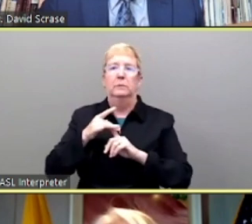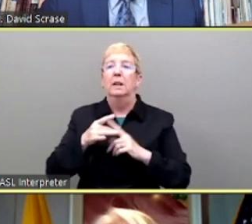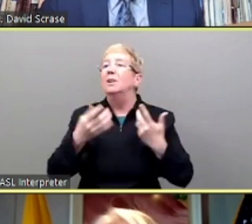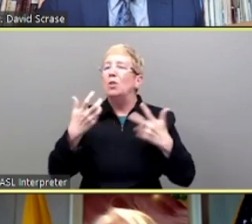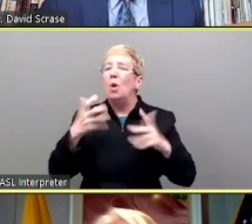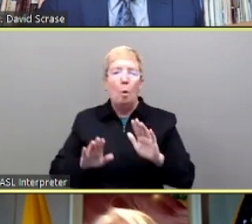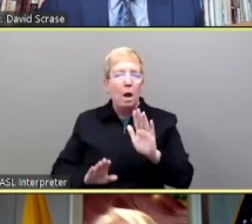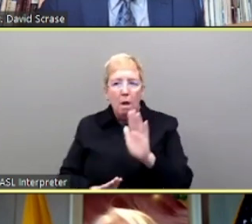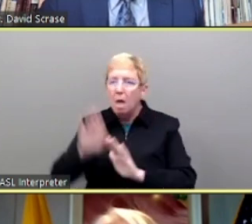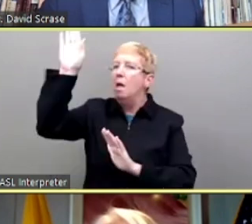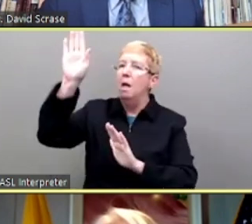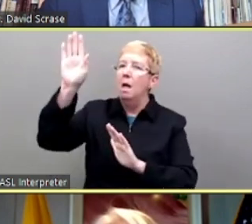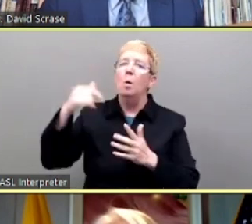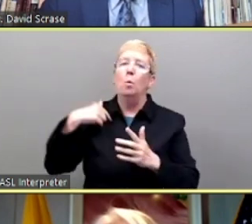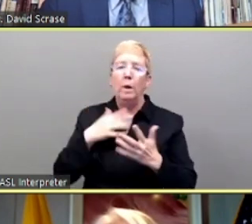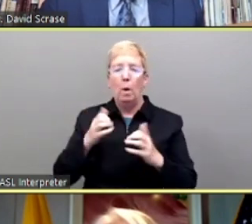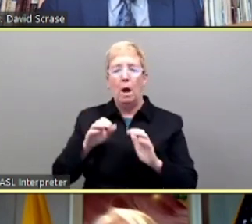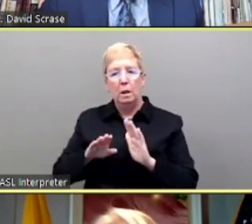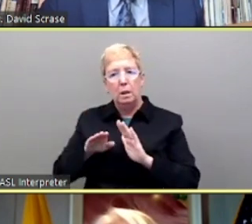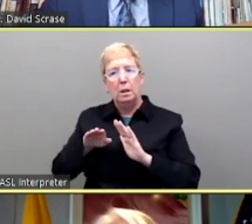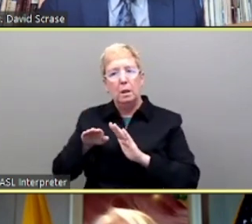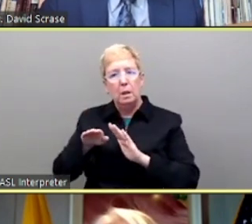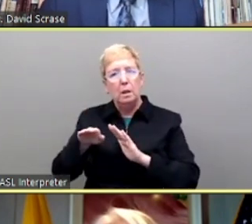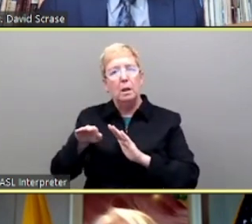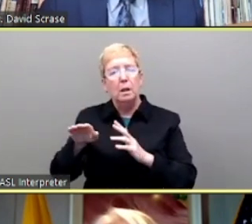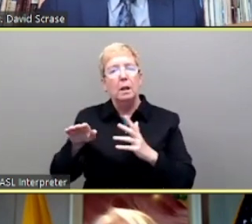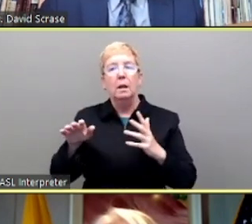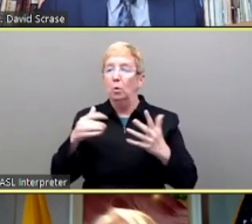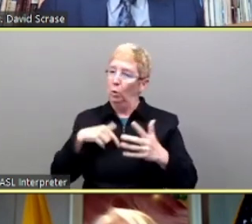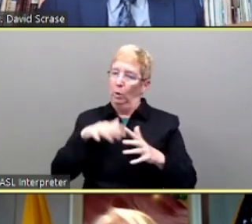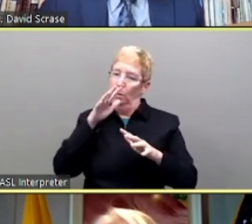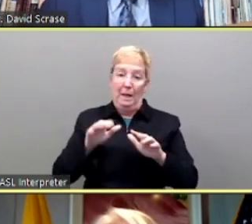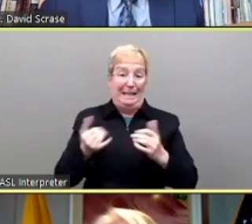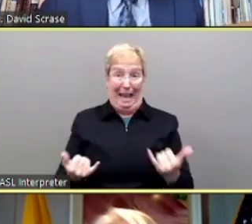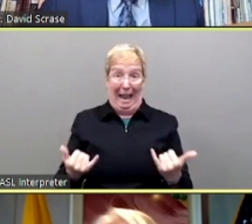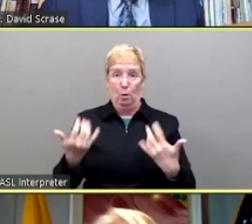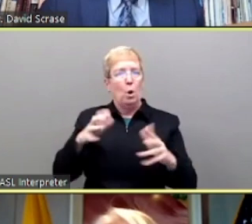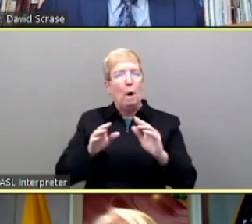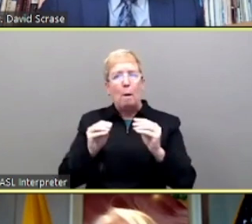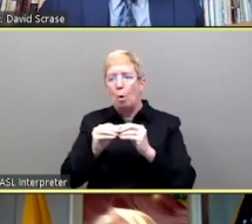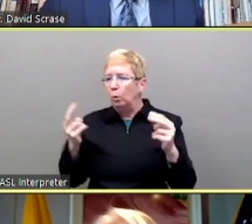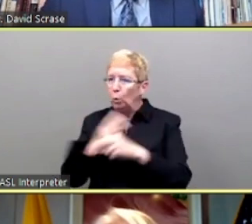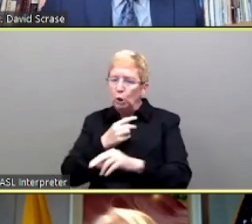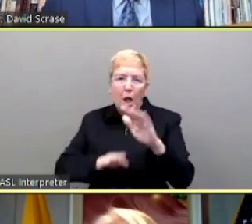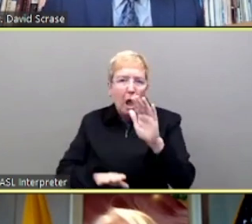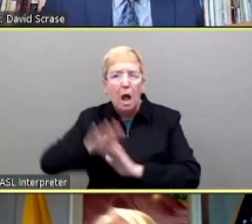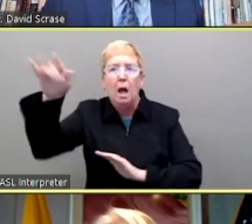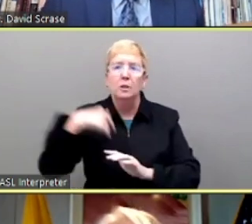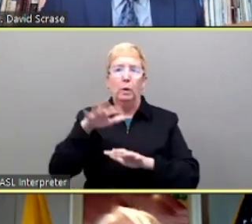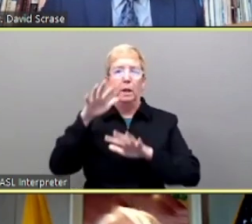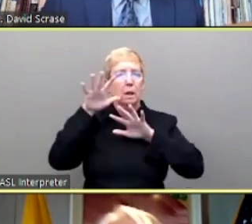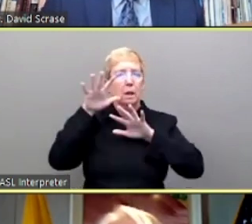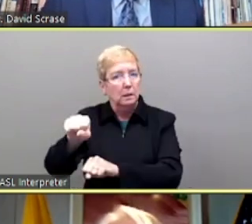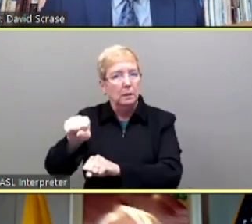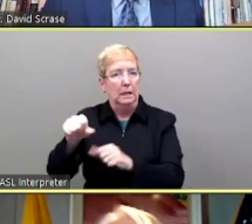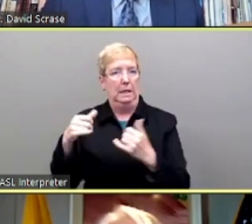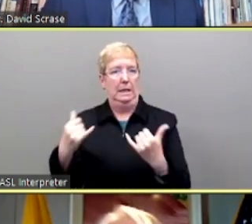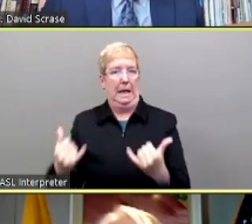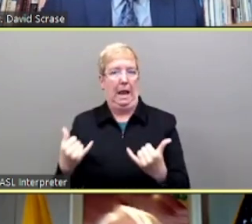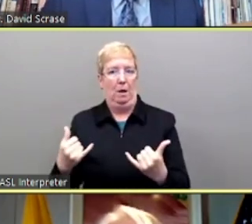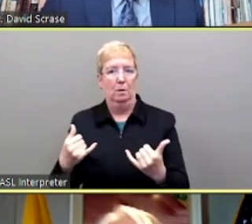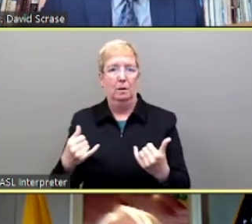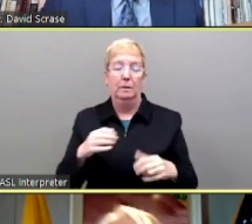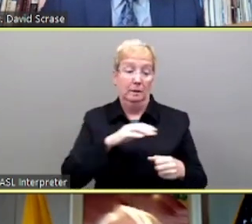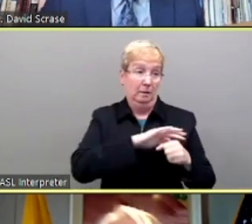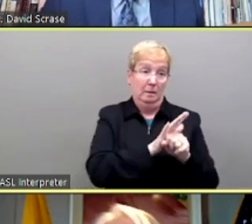in infections. We need to do that in its tracks right now. We know that the pandemic is not over and that we're in a